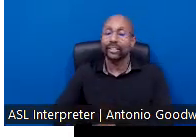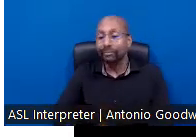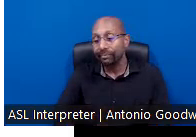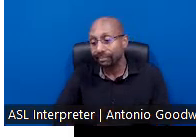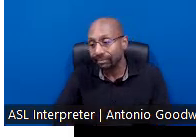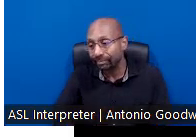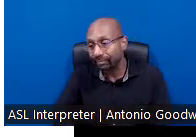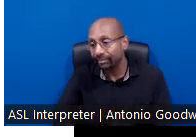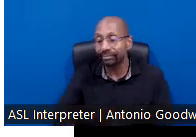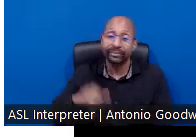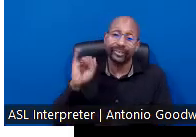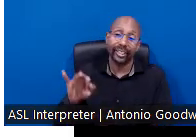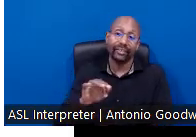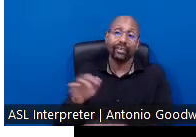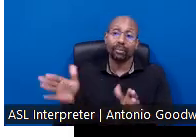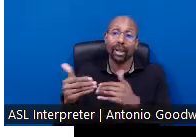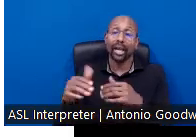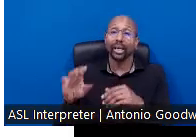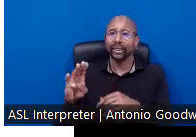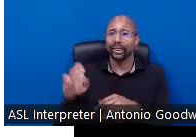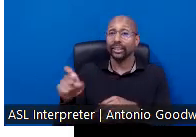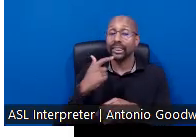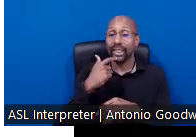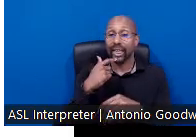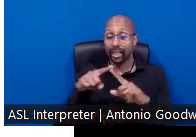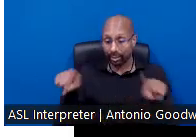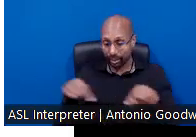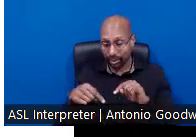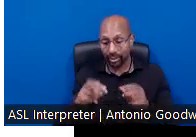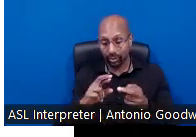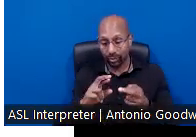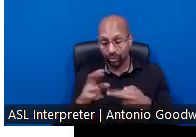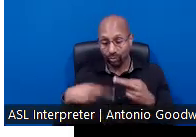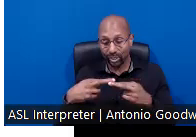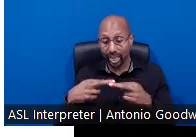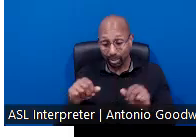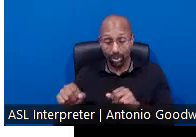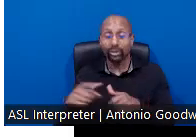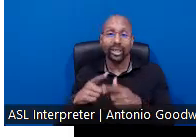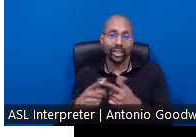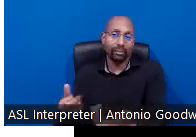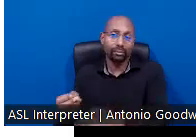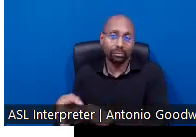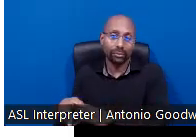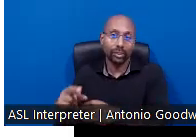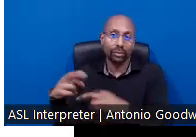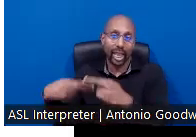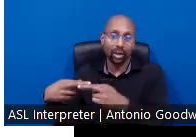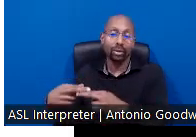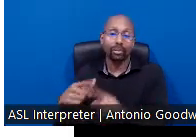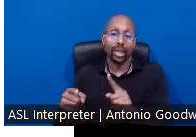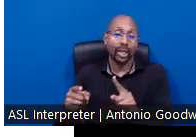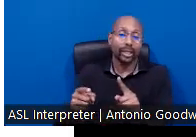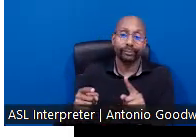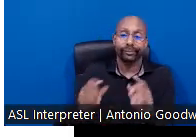If the box on it says it's recyclable, then please do recycle appropriately. But other than that, we do not have any special places